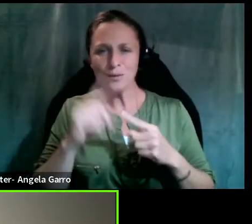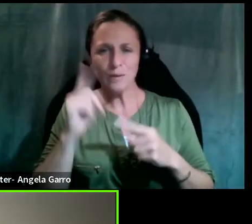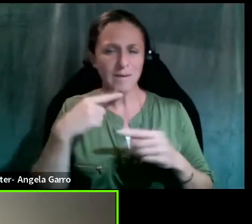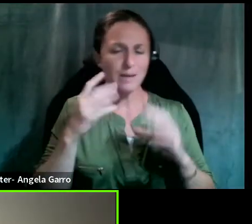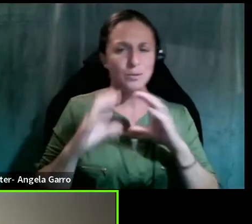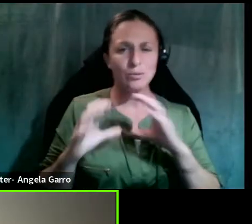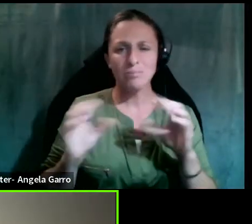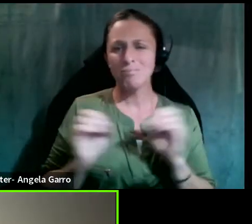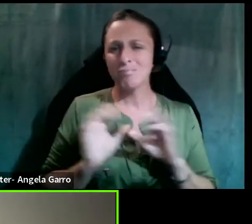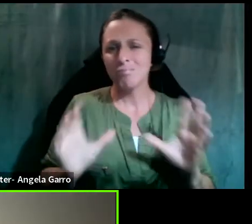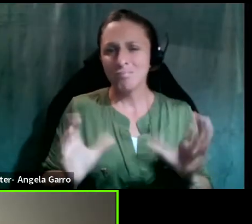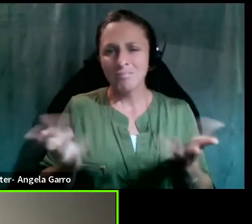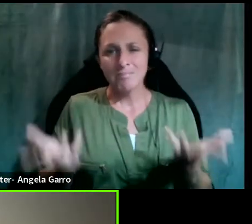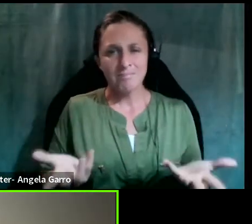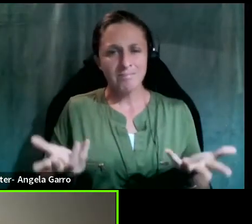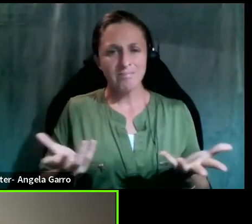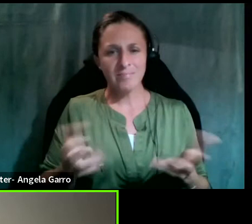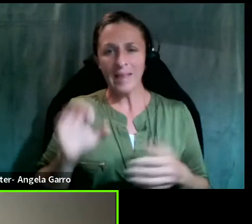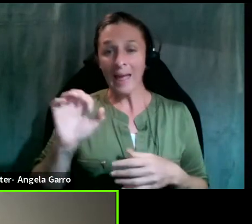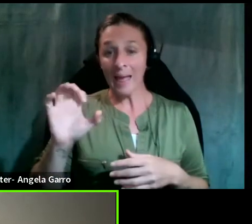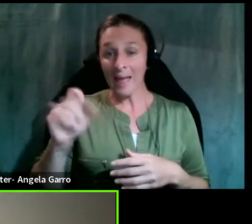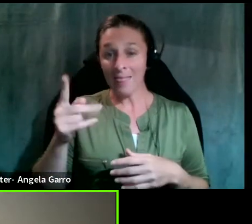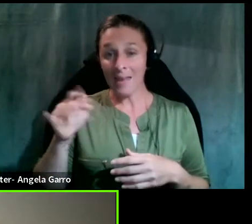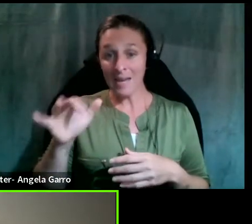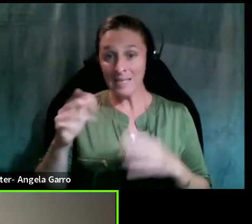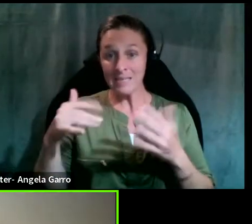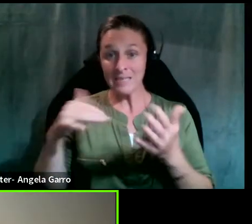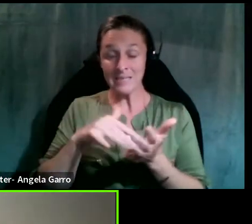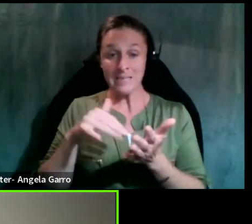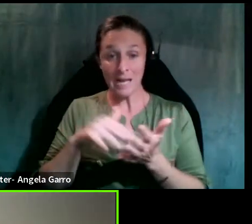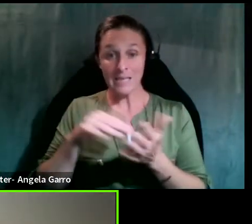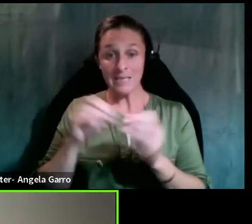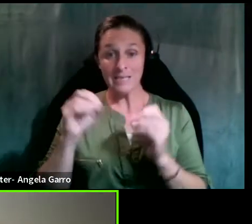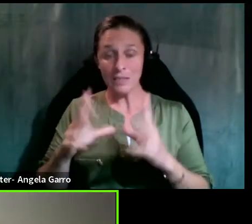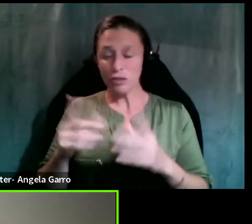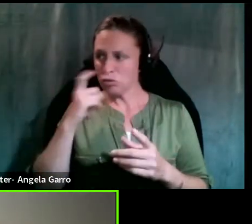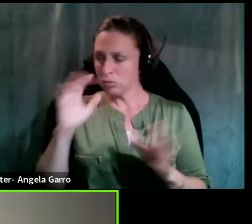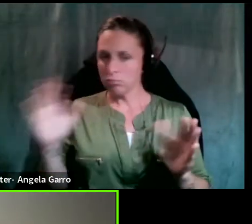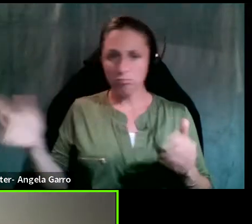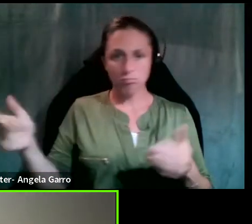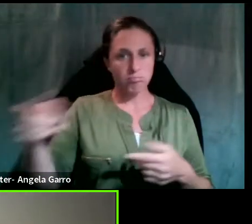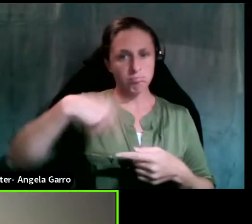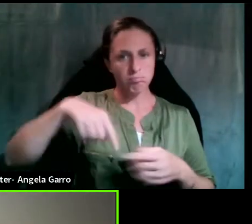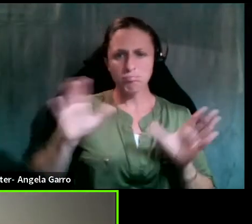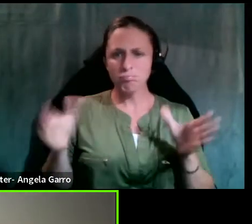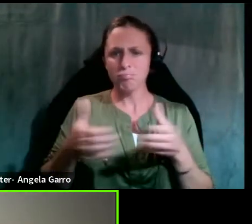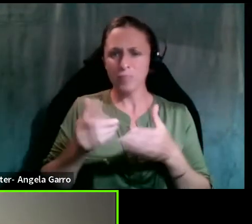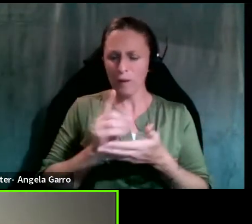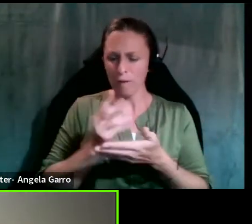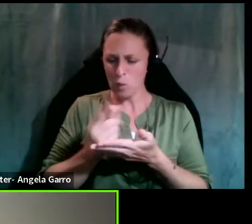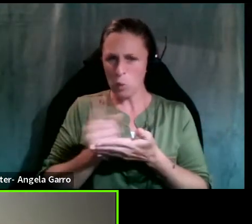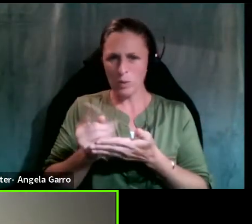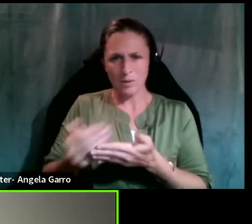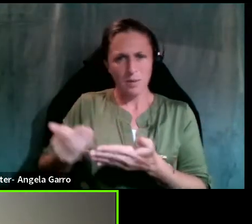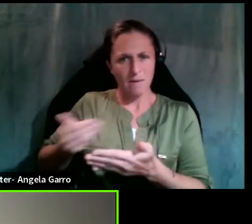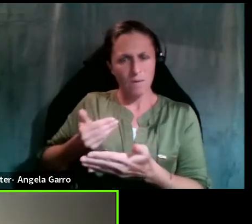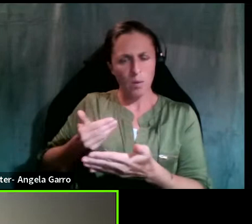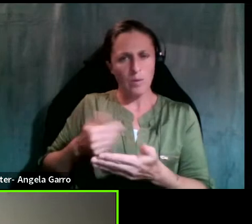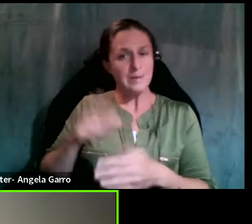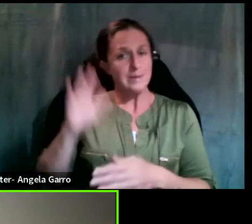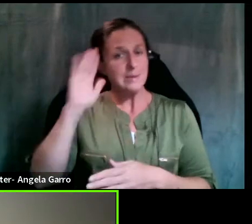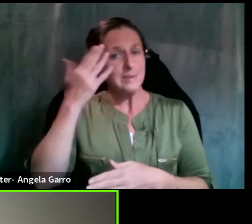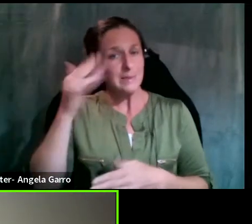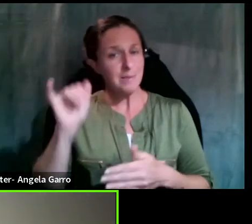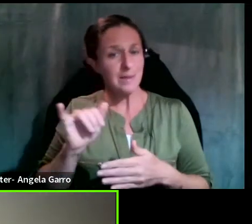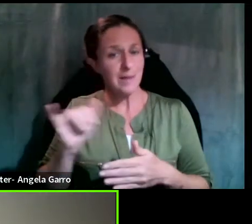communication, seeing as that ethnic studies teachers got together just a few weeks before that. It seems like the